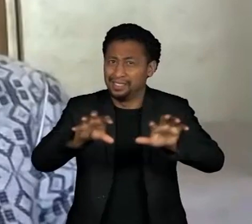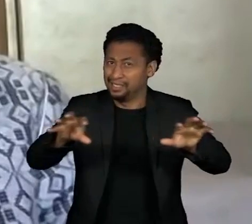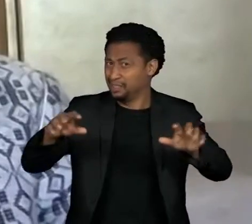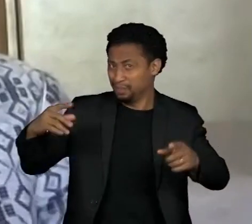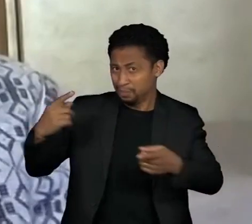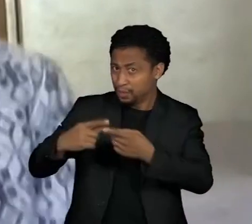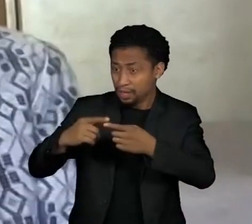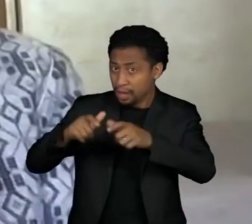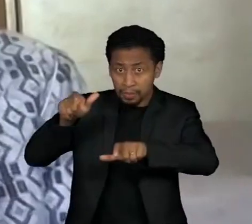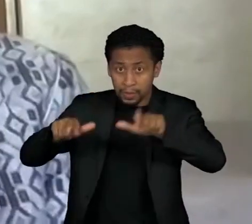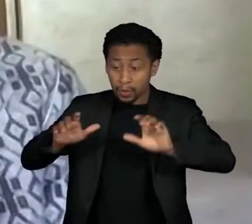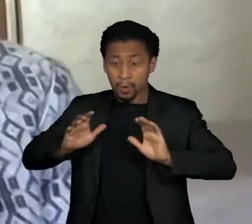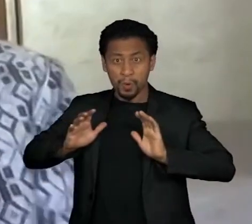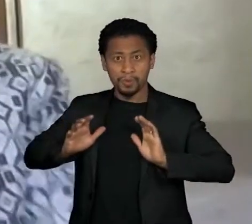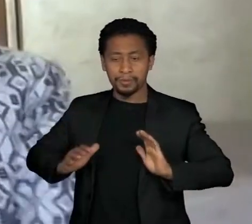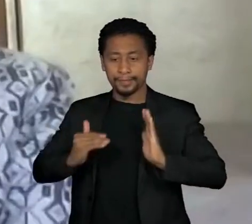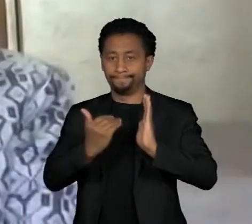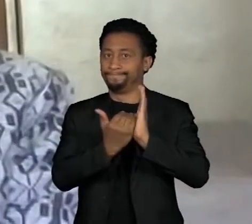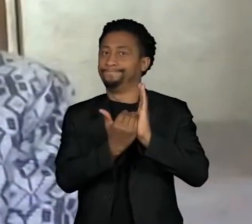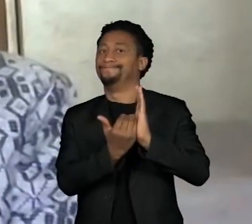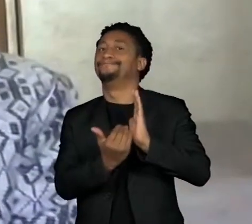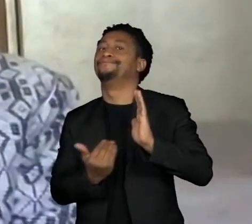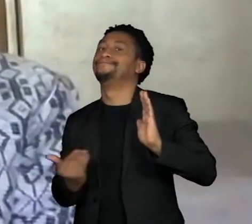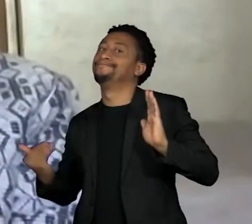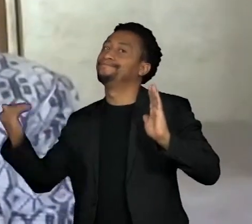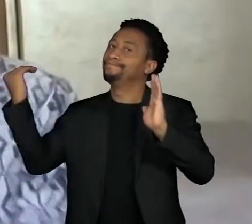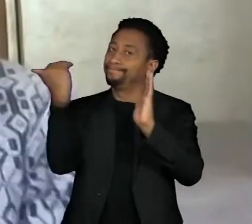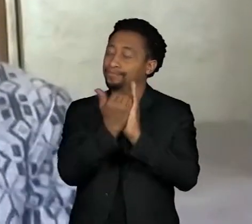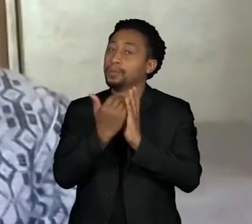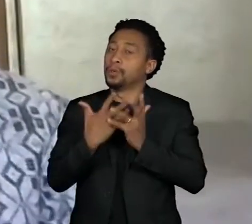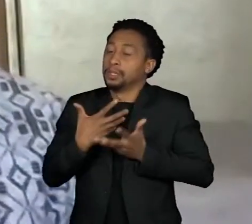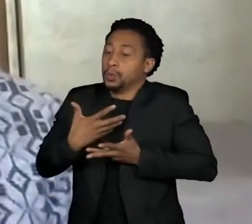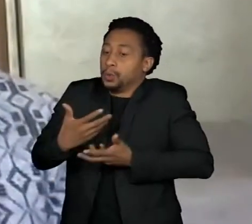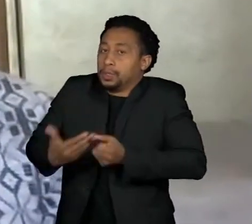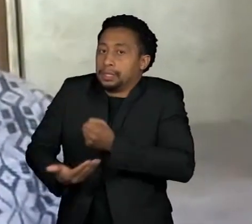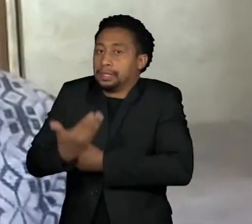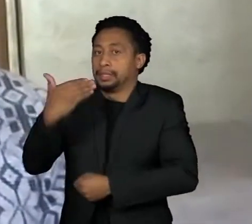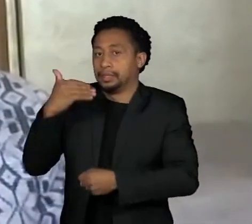behavior that leans to fascism. Certo.